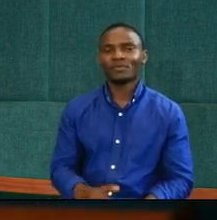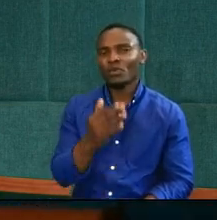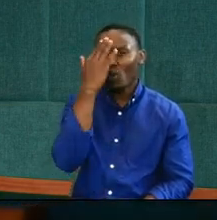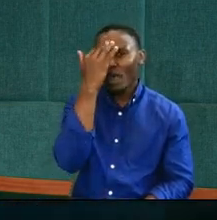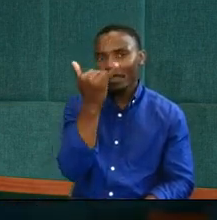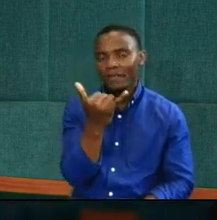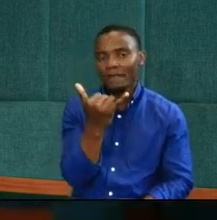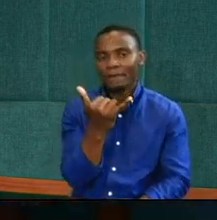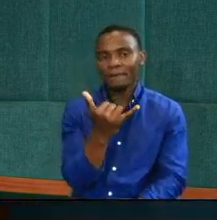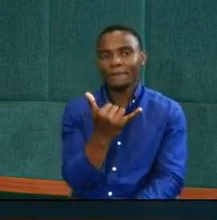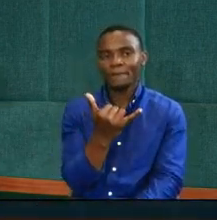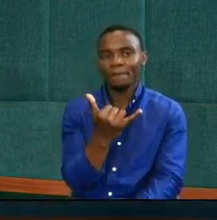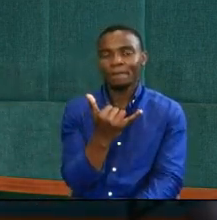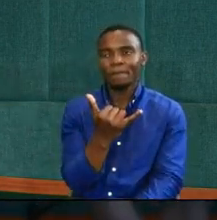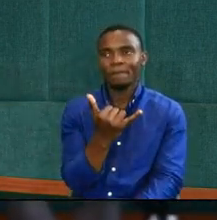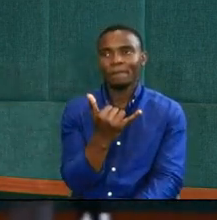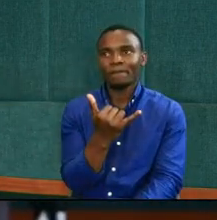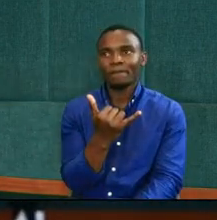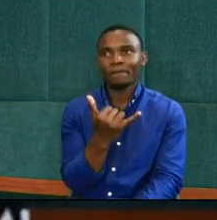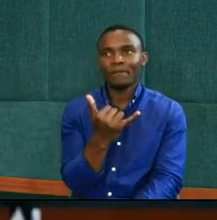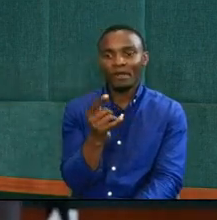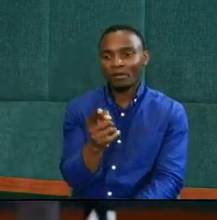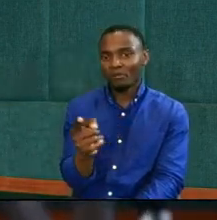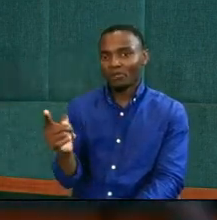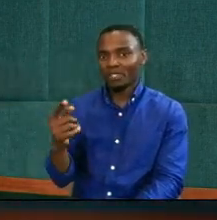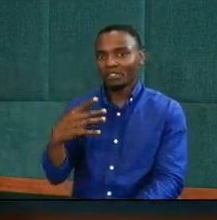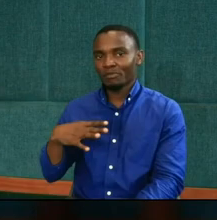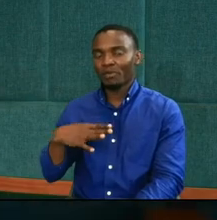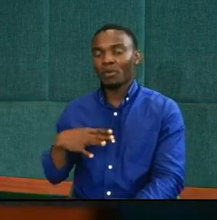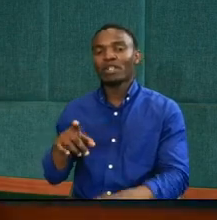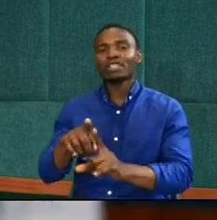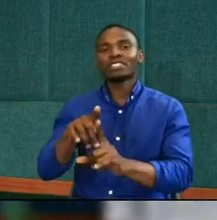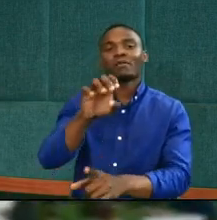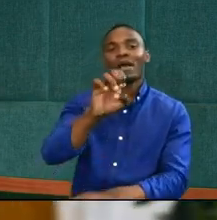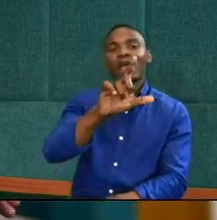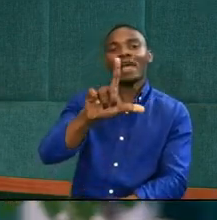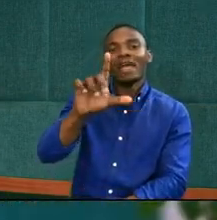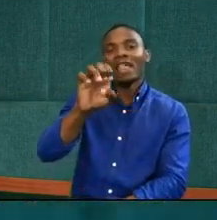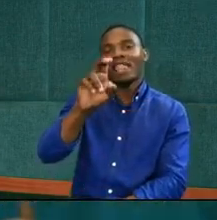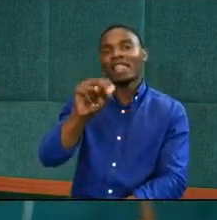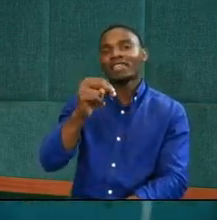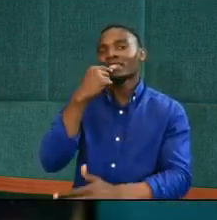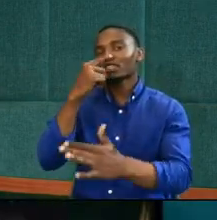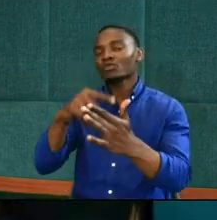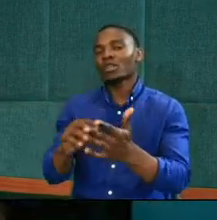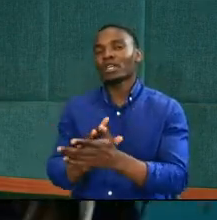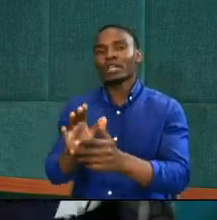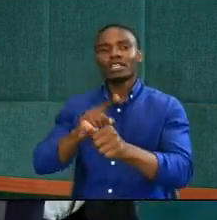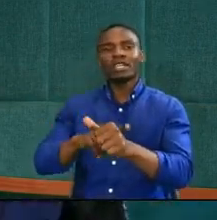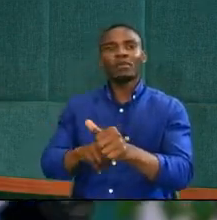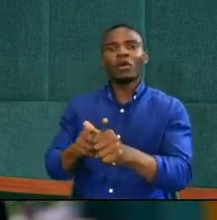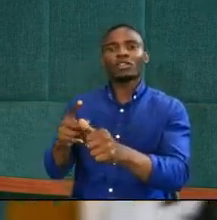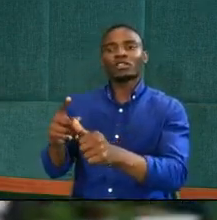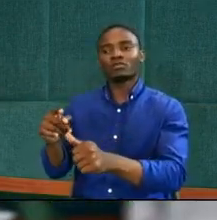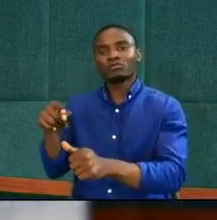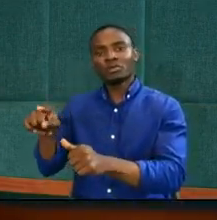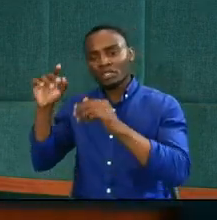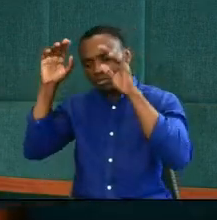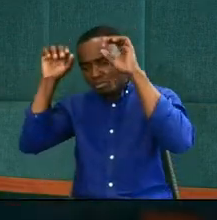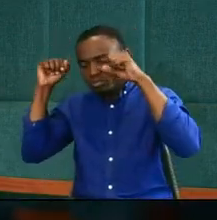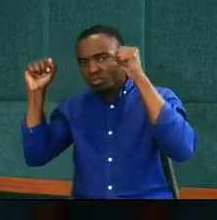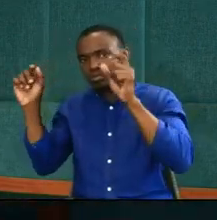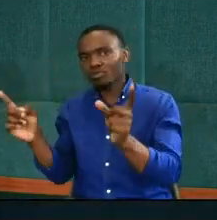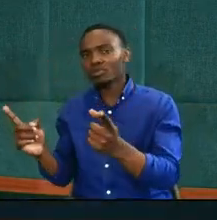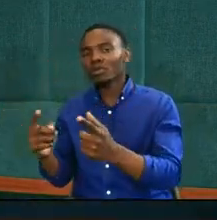Why? It is to them. And Ellen White says, when they came into town and told church leadership, hey, that the Savior